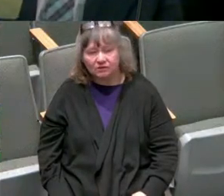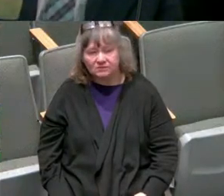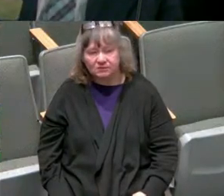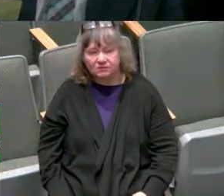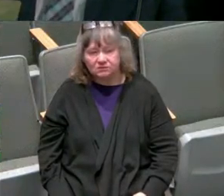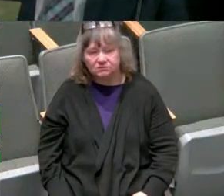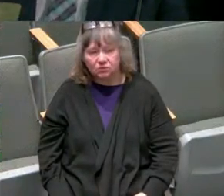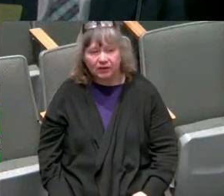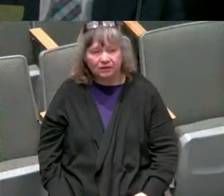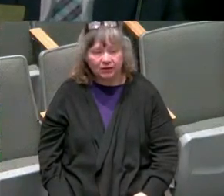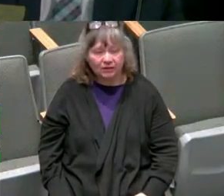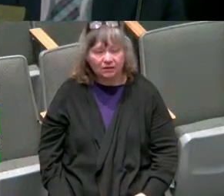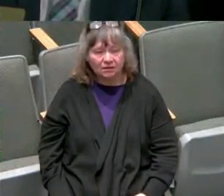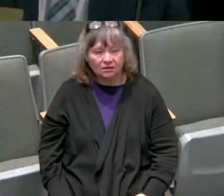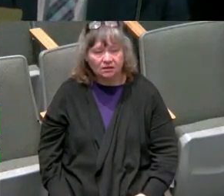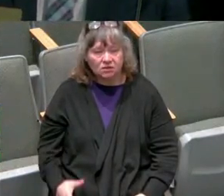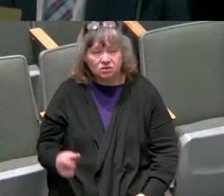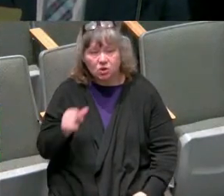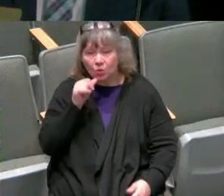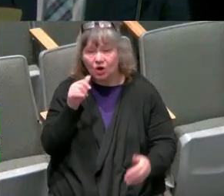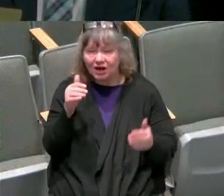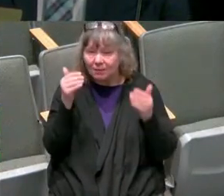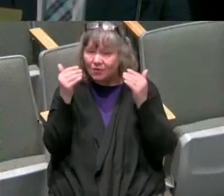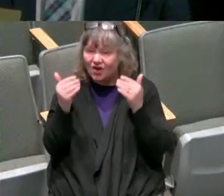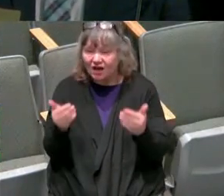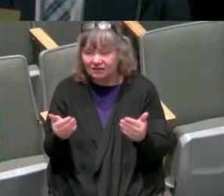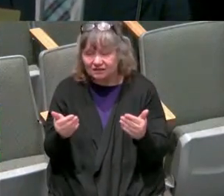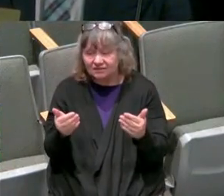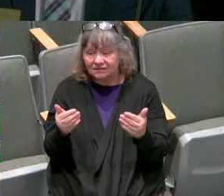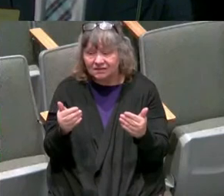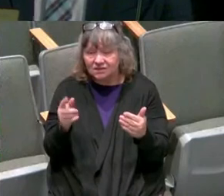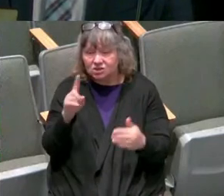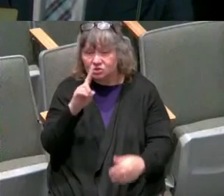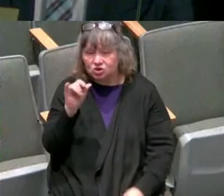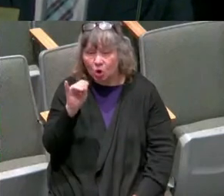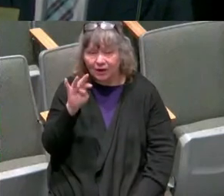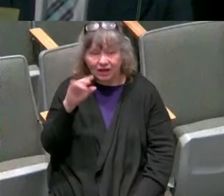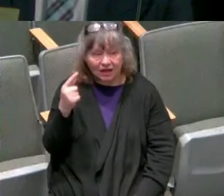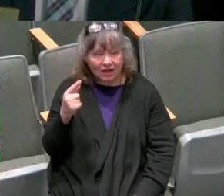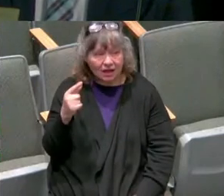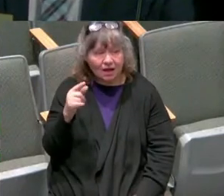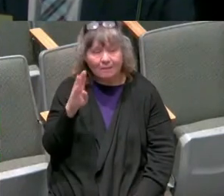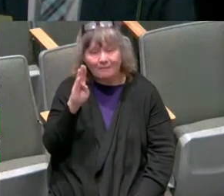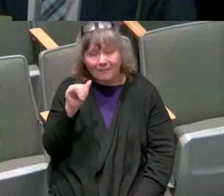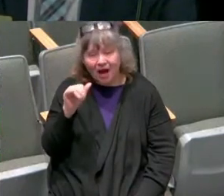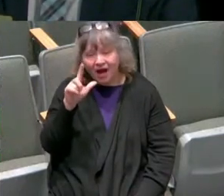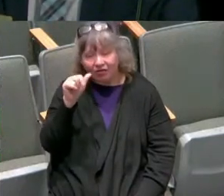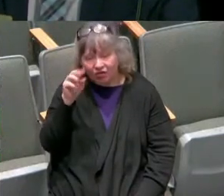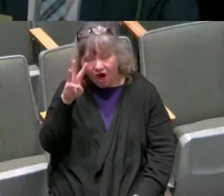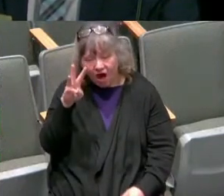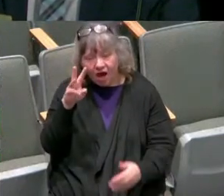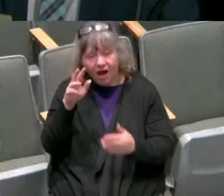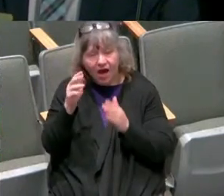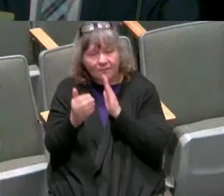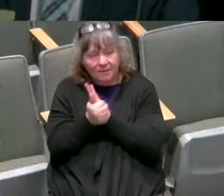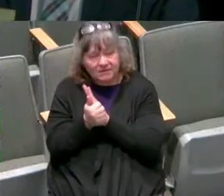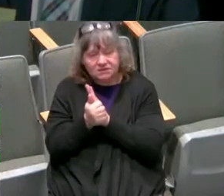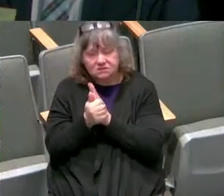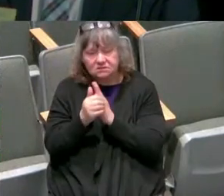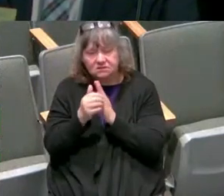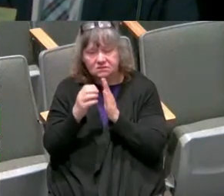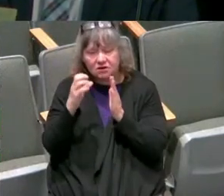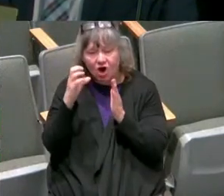okay all right we're gonna move on to zoning bylaw amendments article 25.